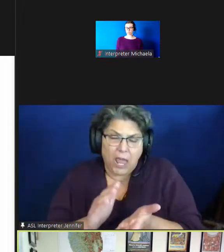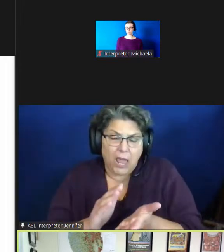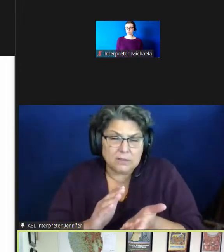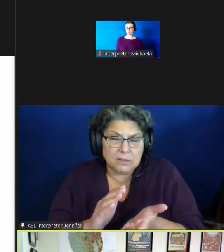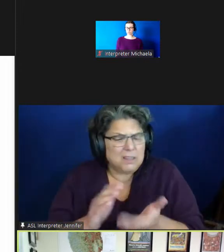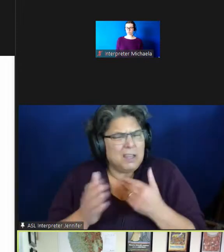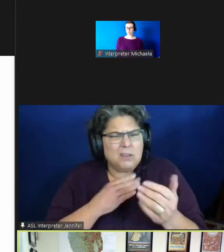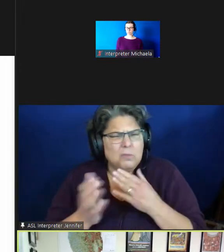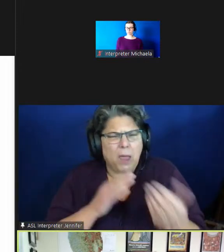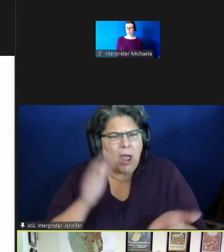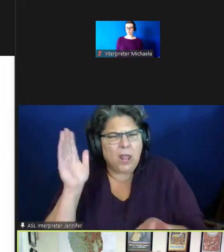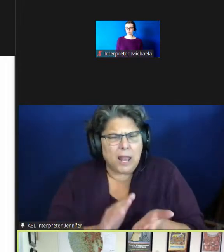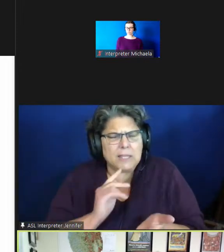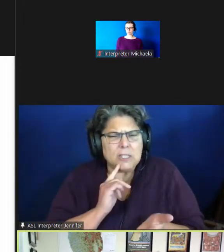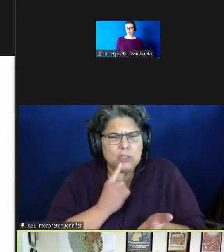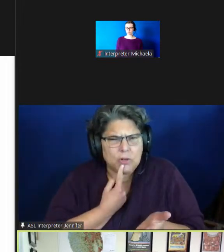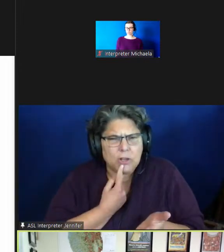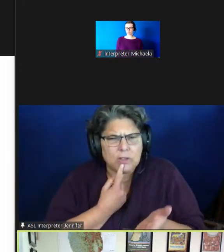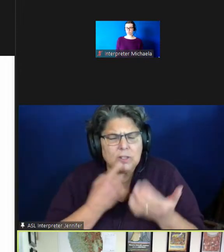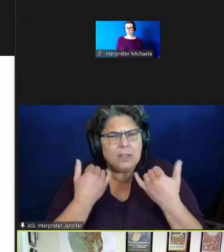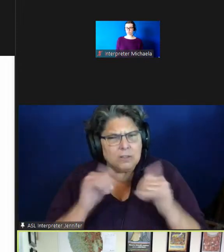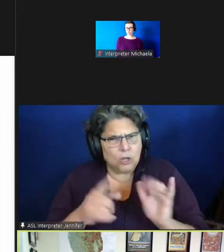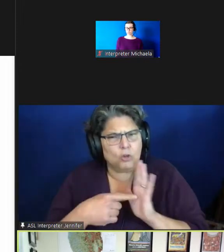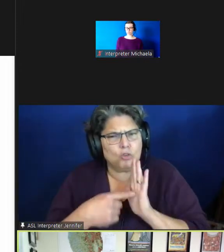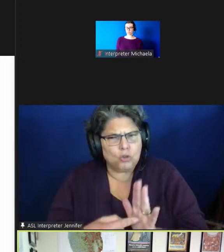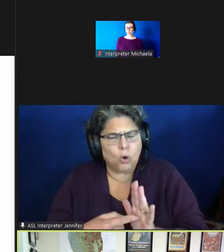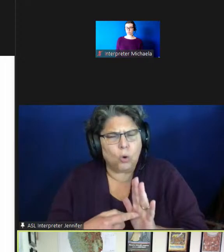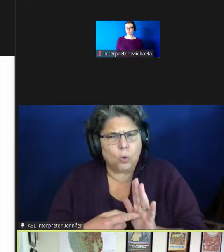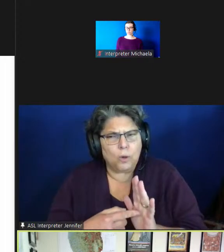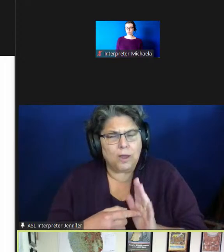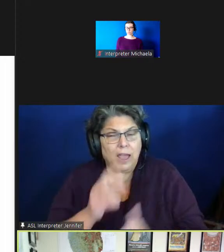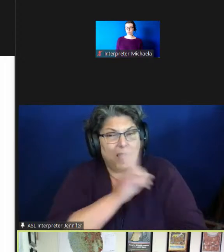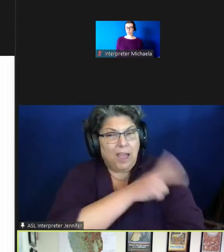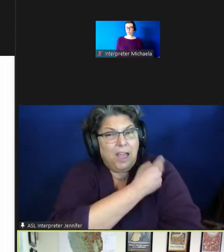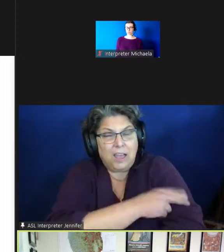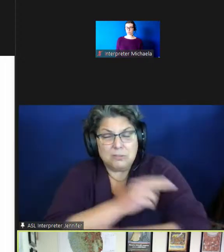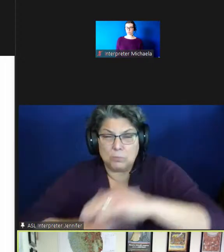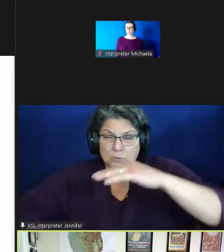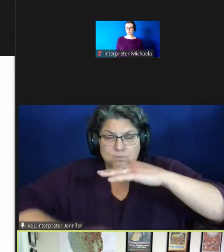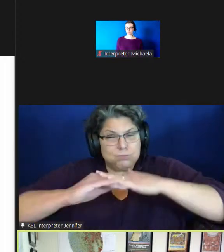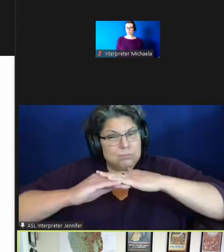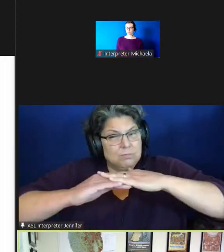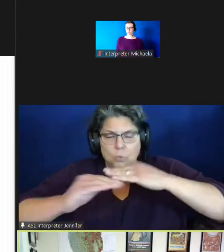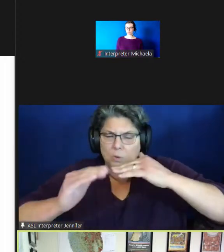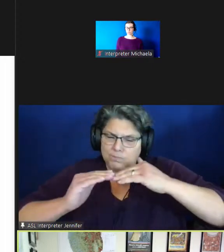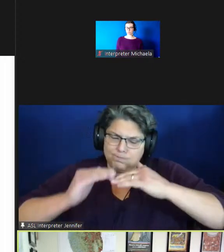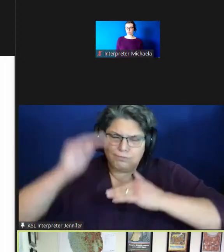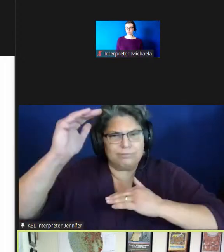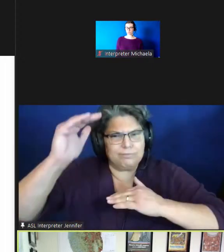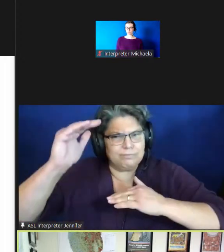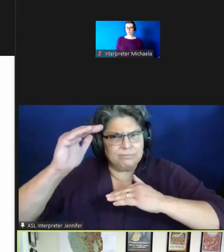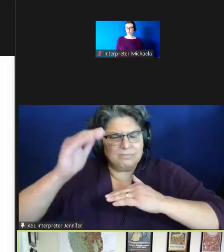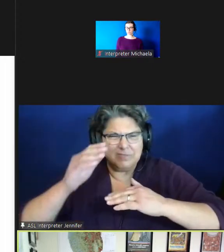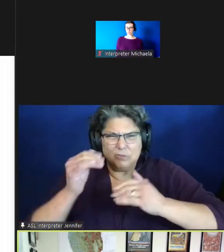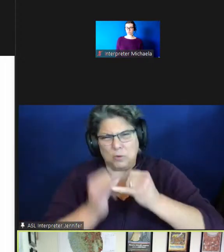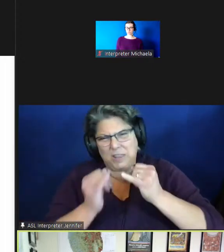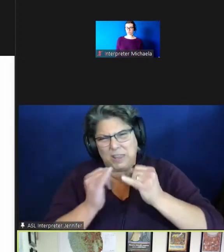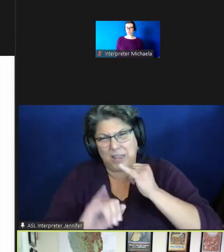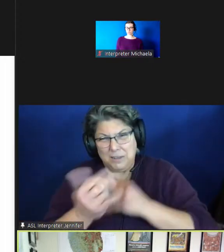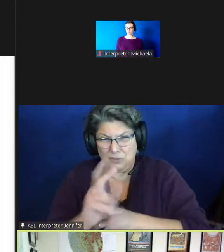modeling at the state levels show that hospitals' peak capacity will be exceeded toward the end of January